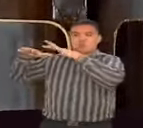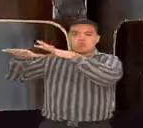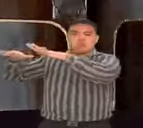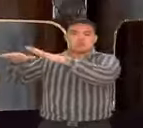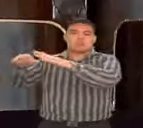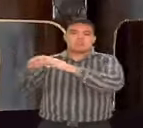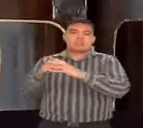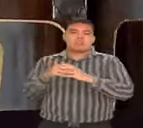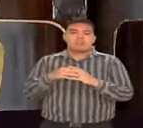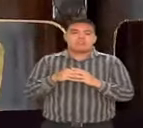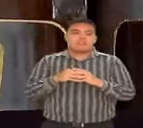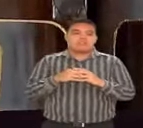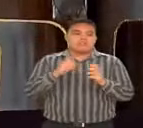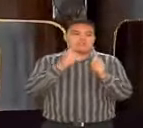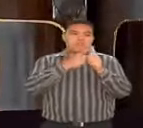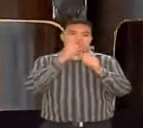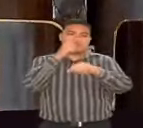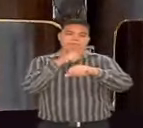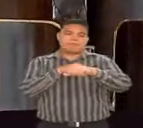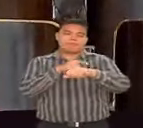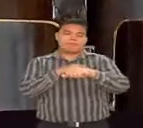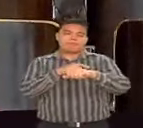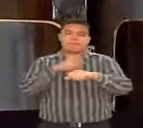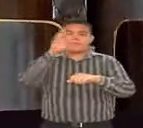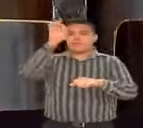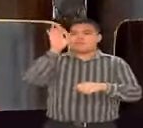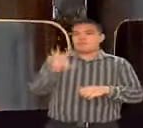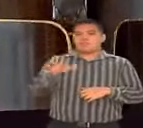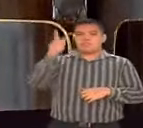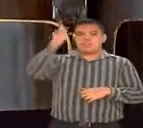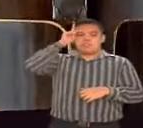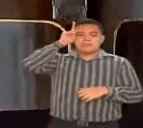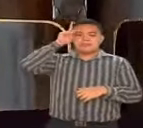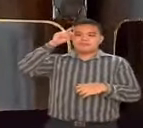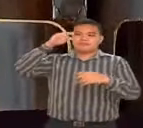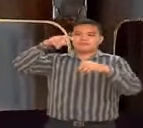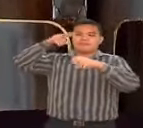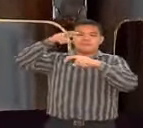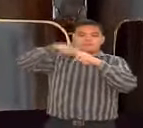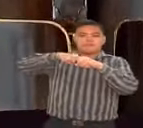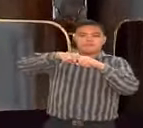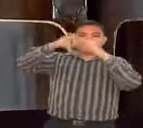Pwede ning mutakod. I remember the first time I rode the zipline.